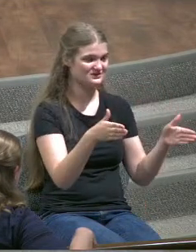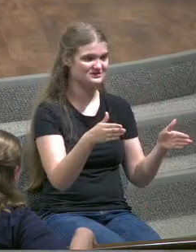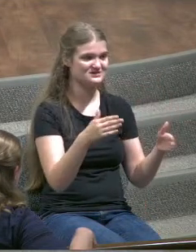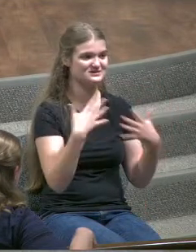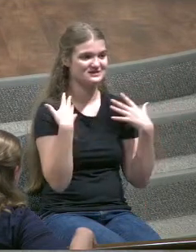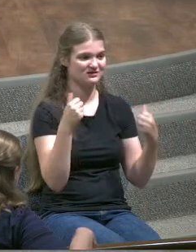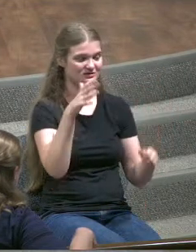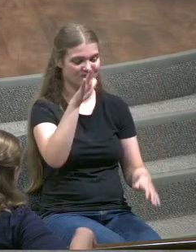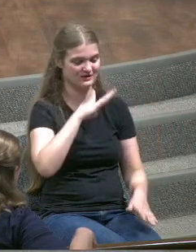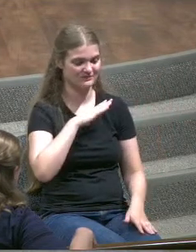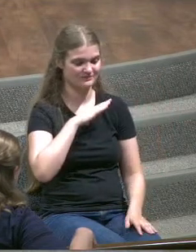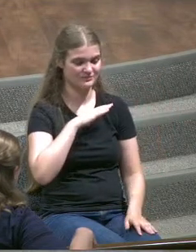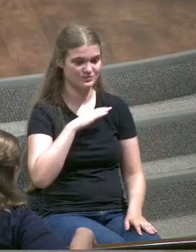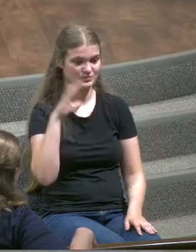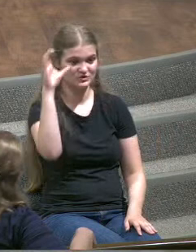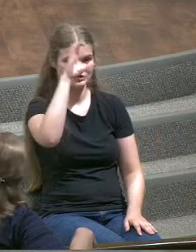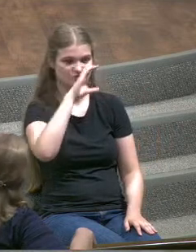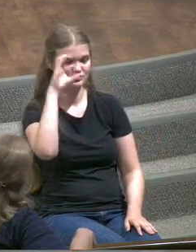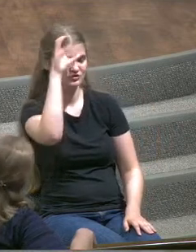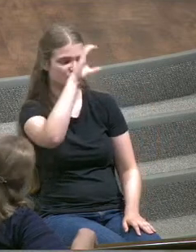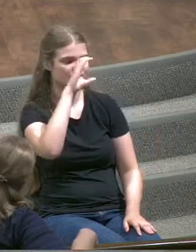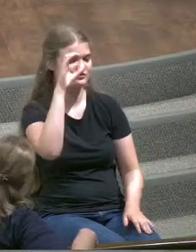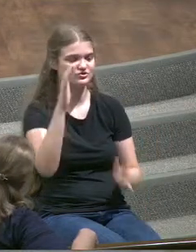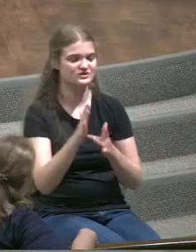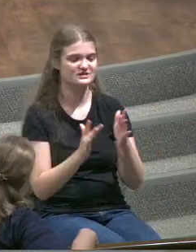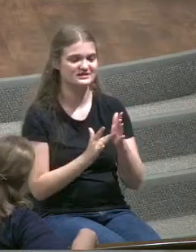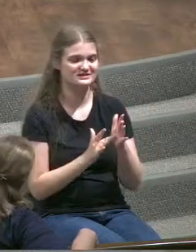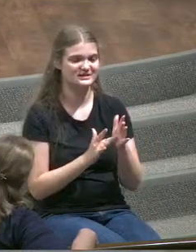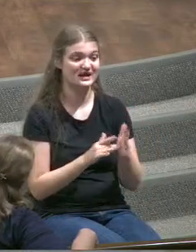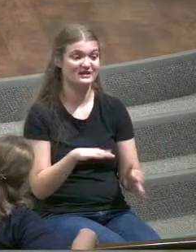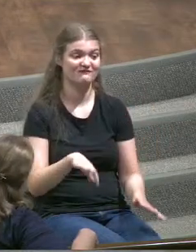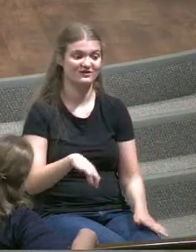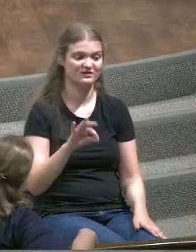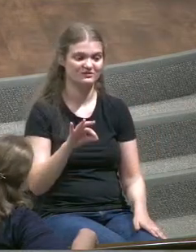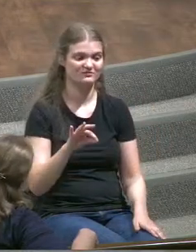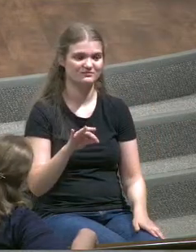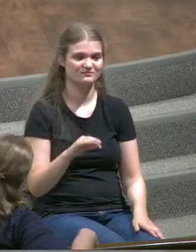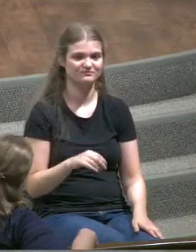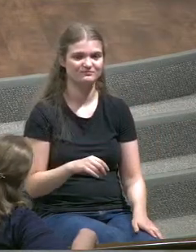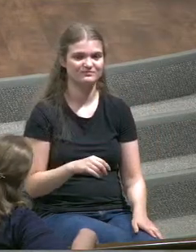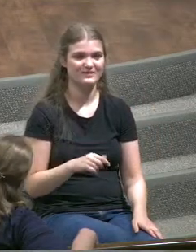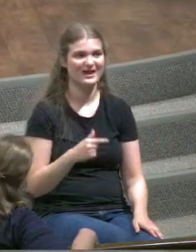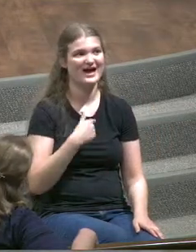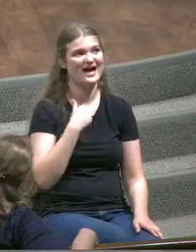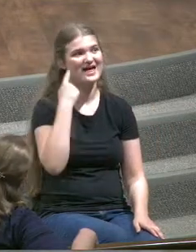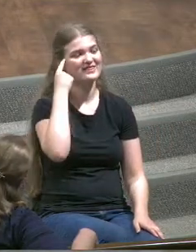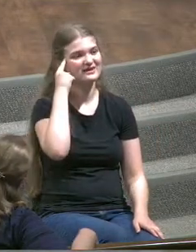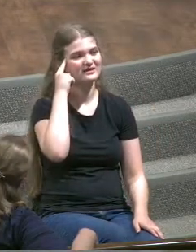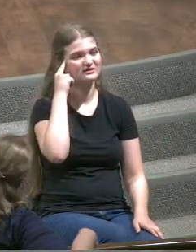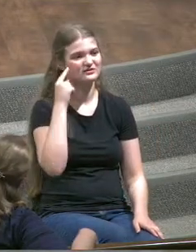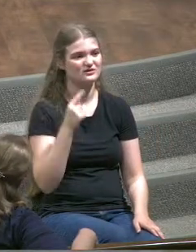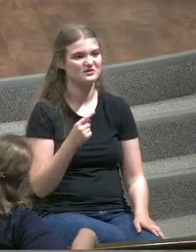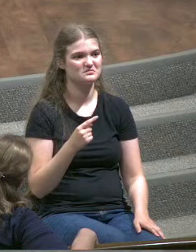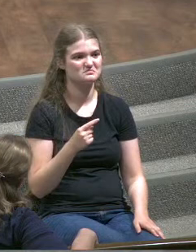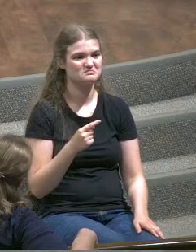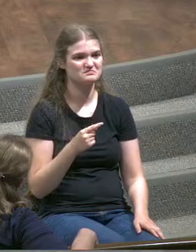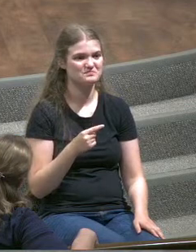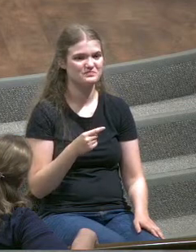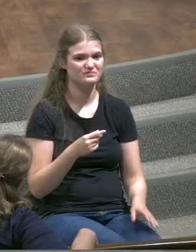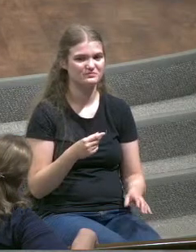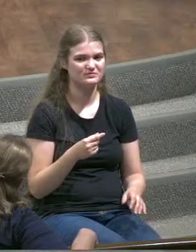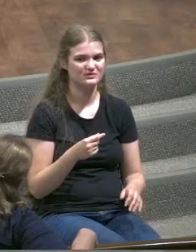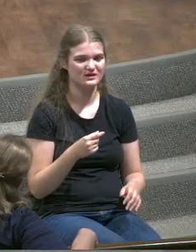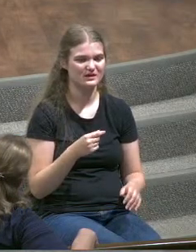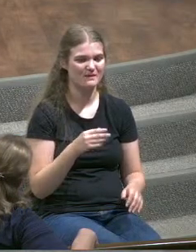he sought him out. And I think the message for us is that we should be asking ourselves the question, what